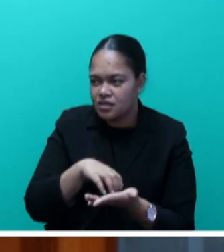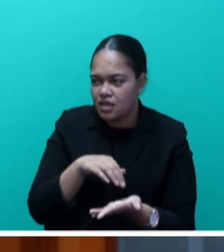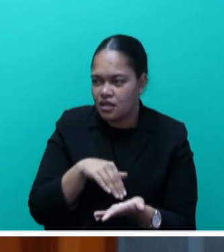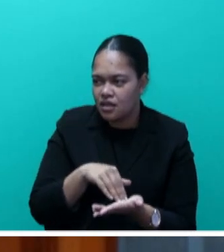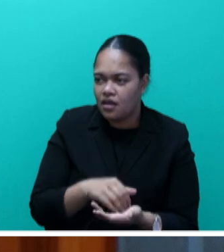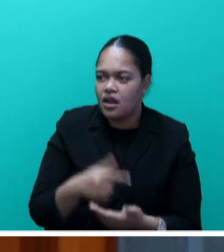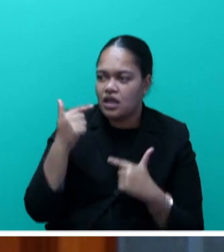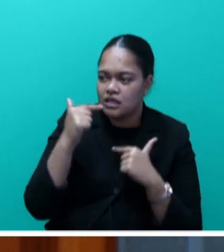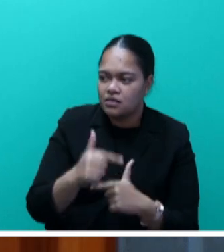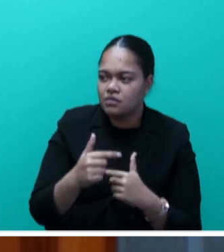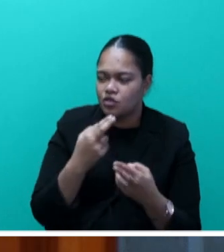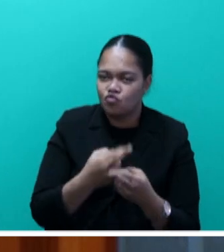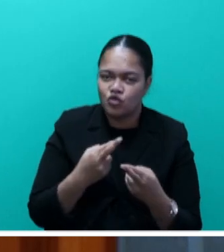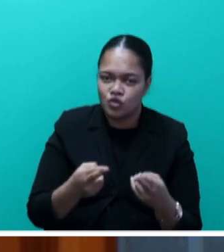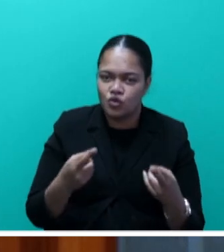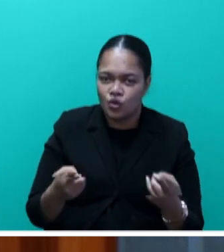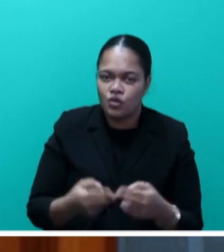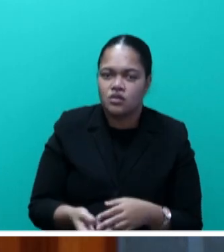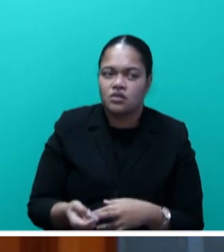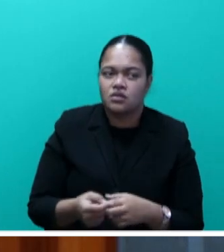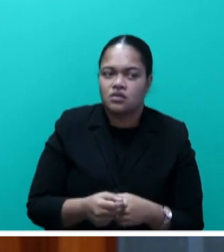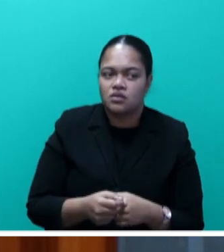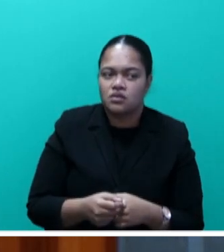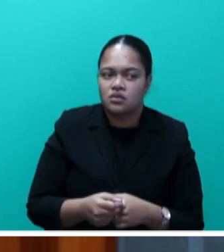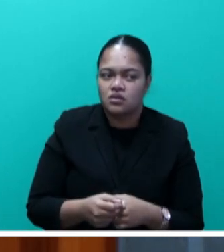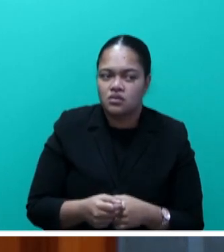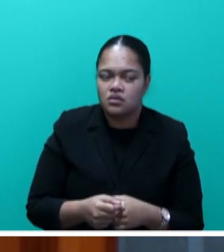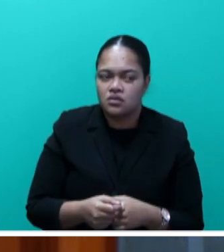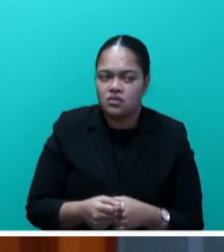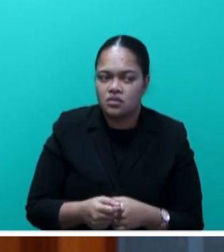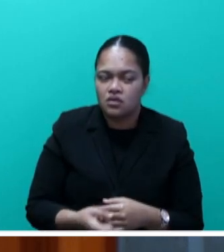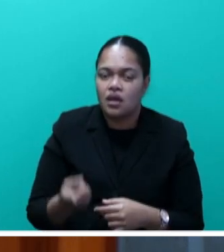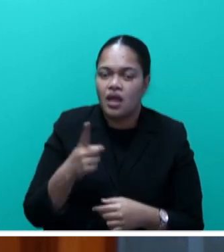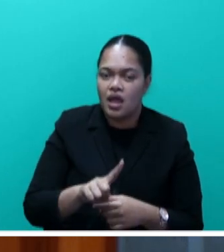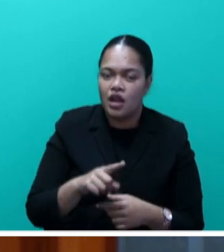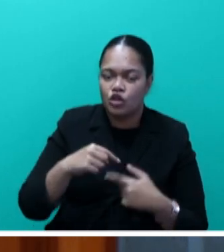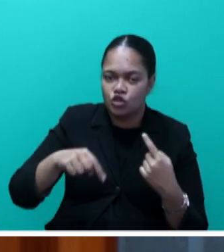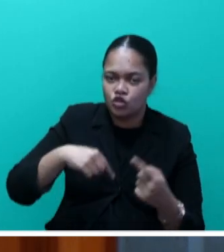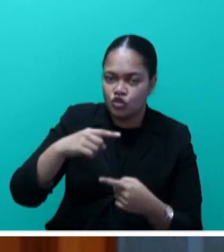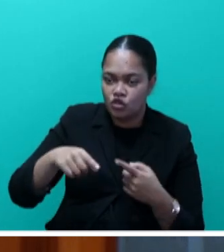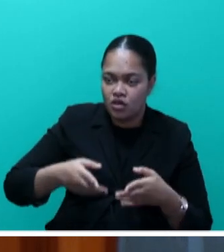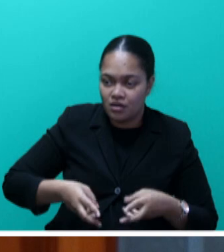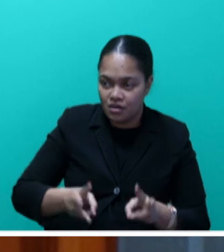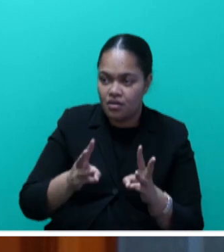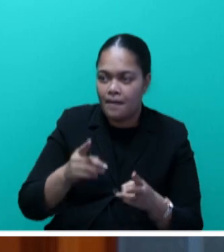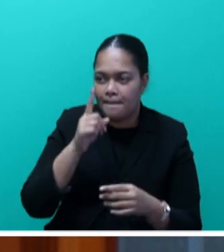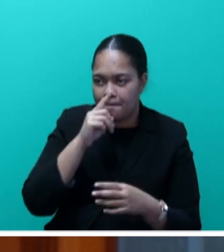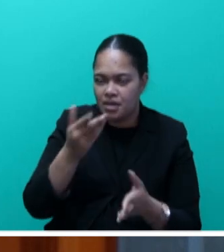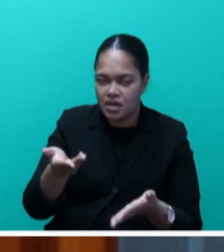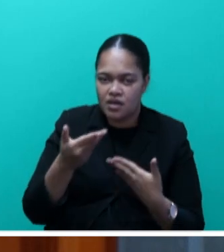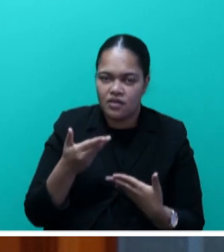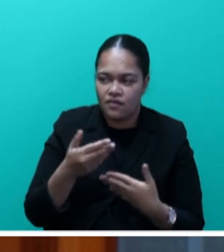very limited resources and marshalling our collective efforts as a journey that gives our people hope for the